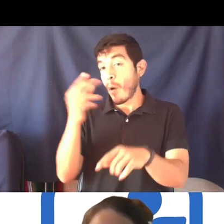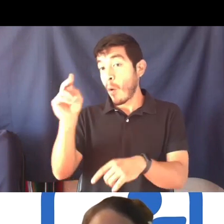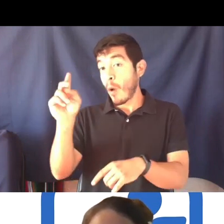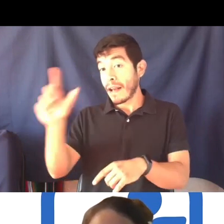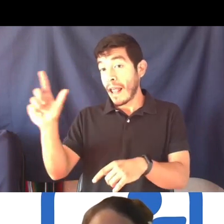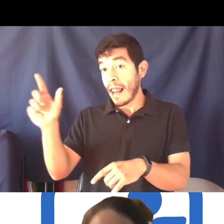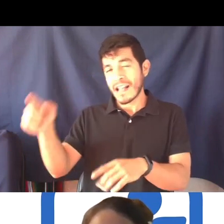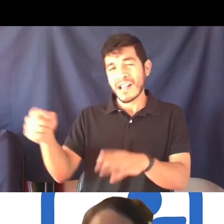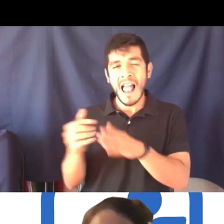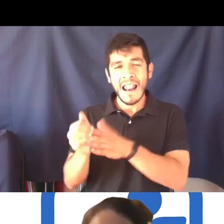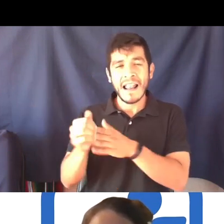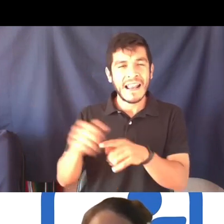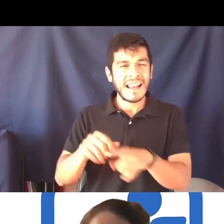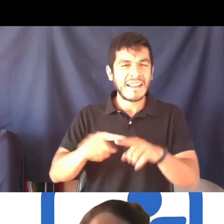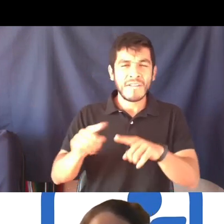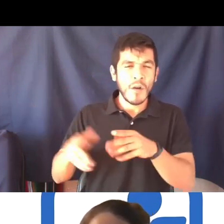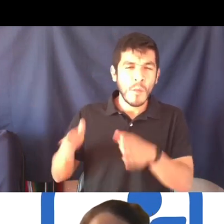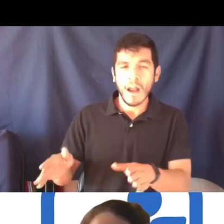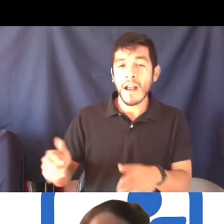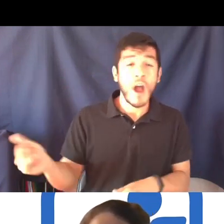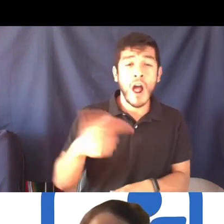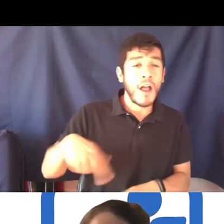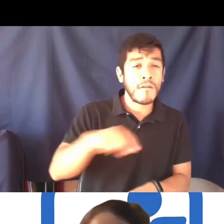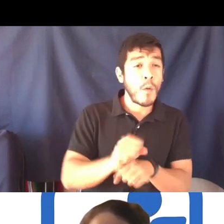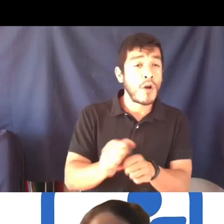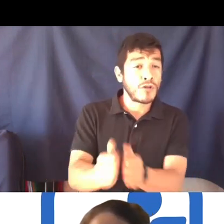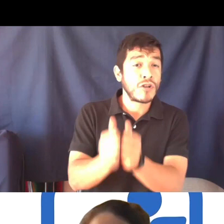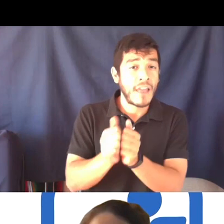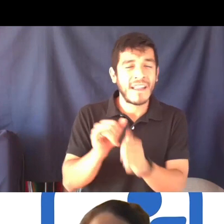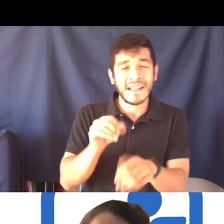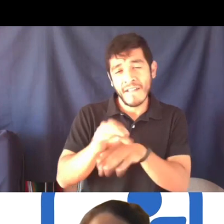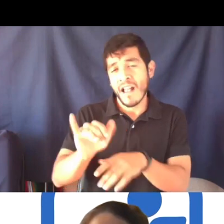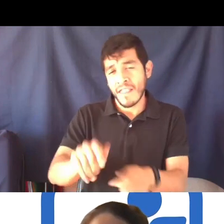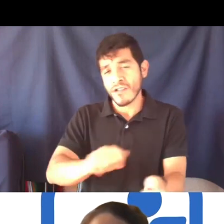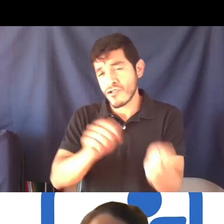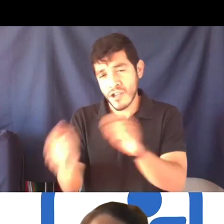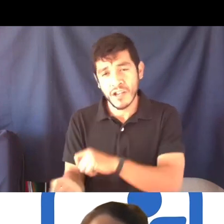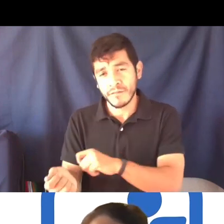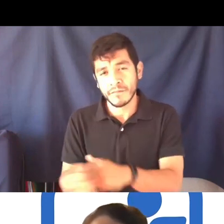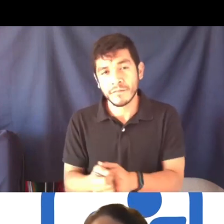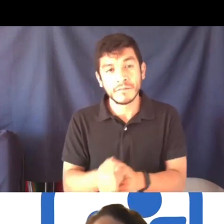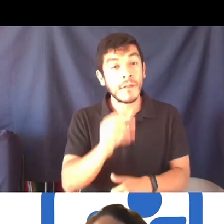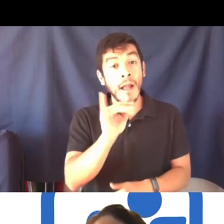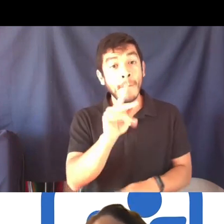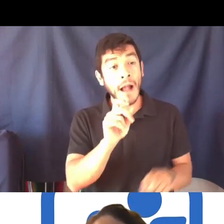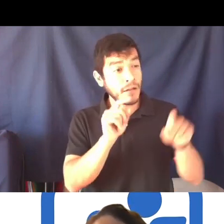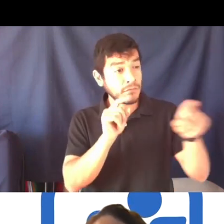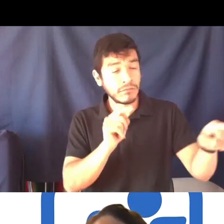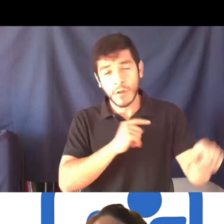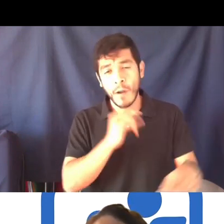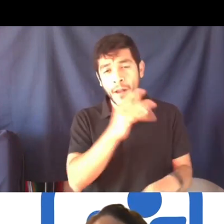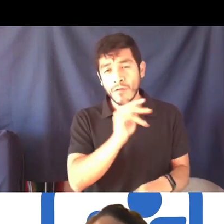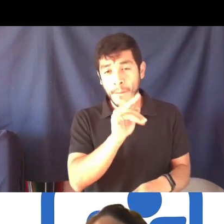all of us working together is affecting that change. Let's go back to Mike. Mike, you know, the question came in from Jenny about group